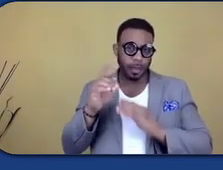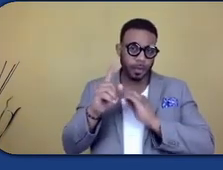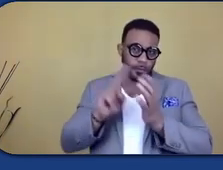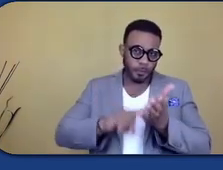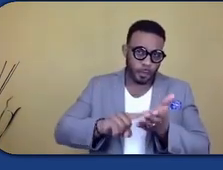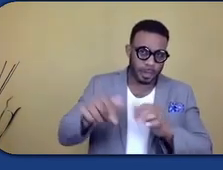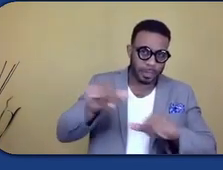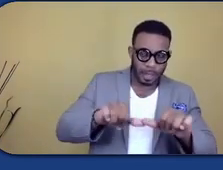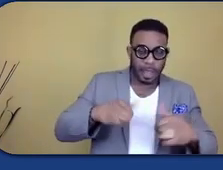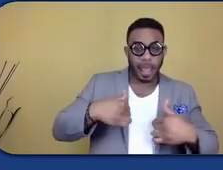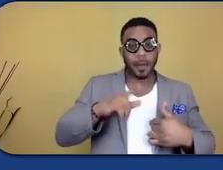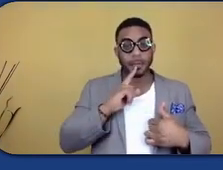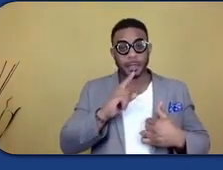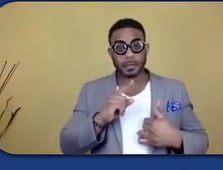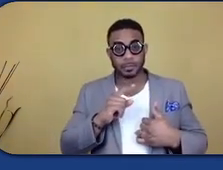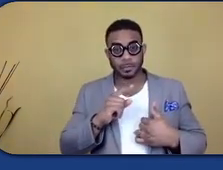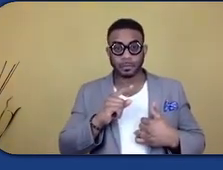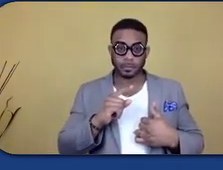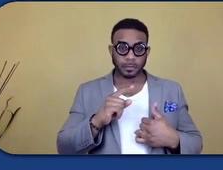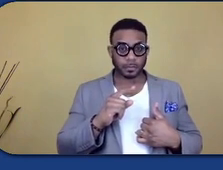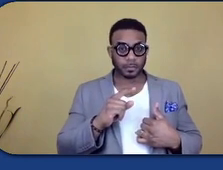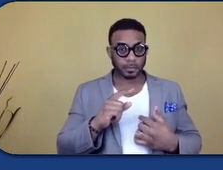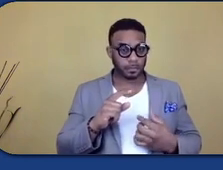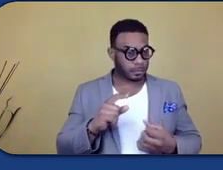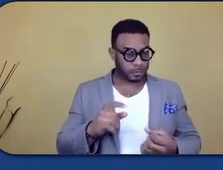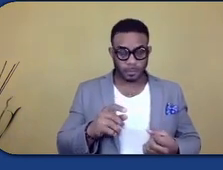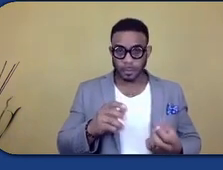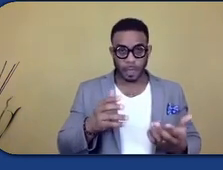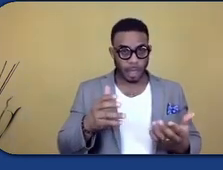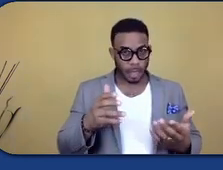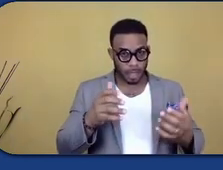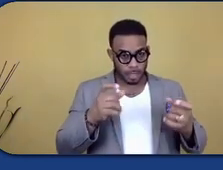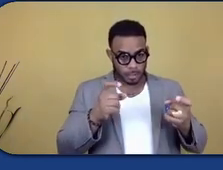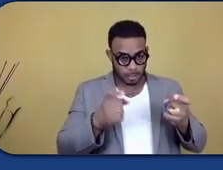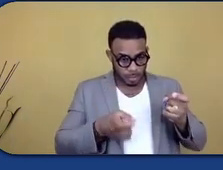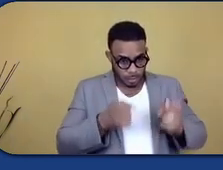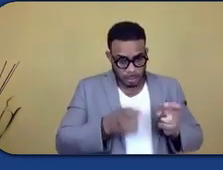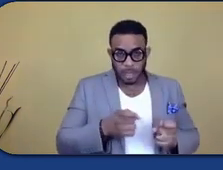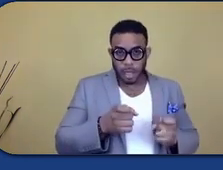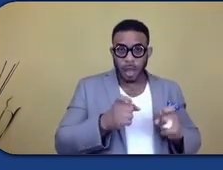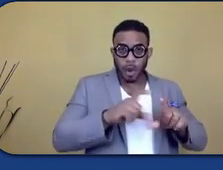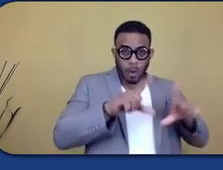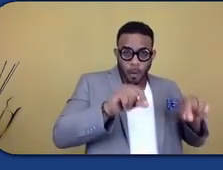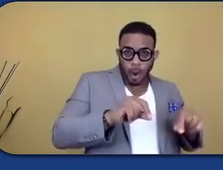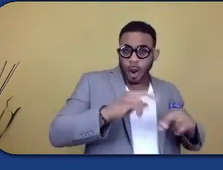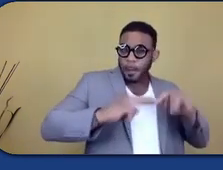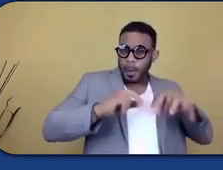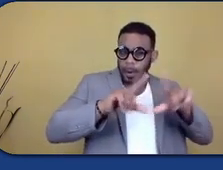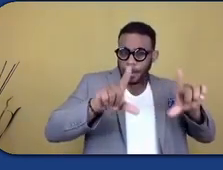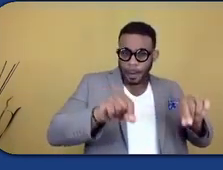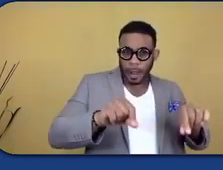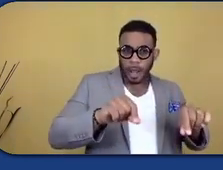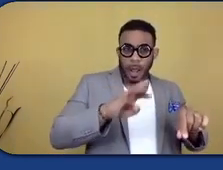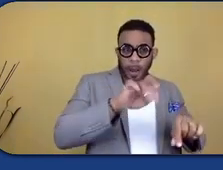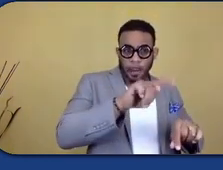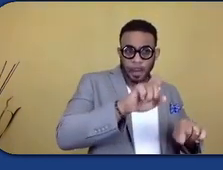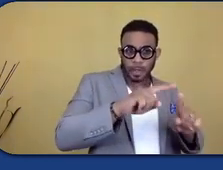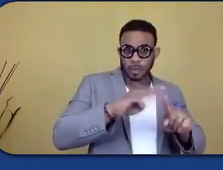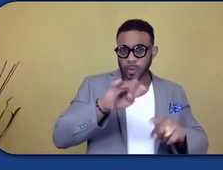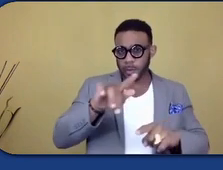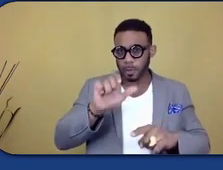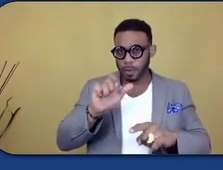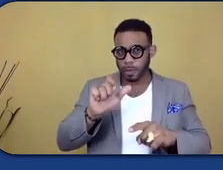DC Department of Forensic Science, and I will be casting bricks or building blocks,